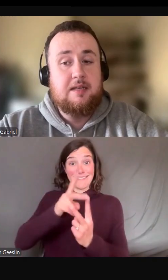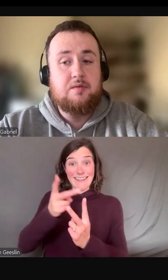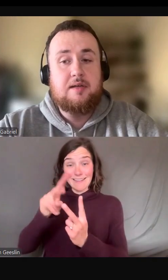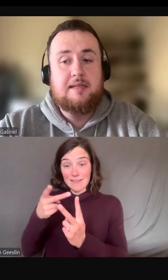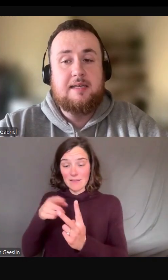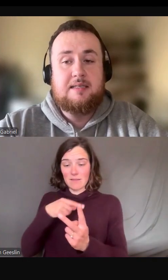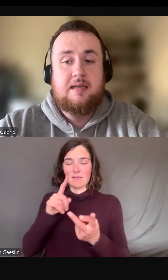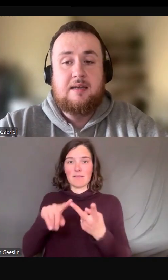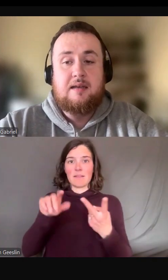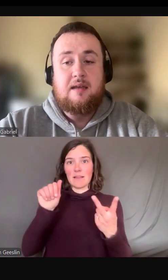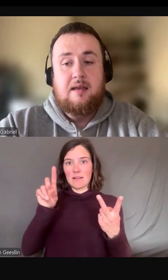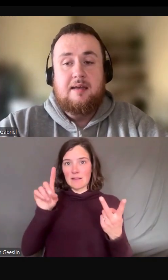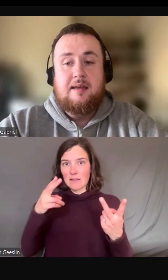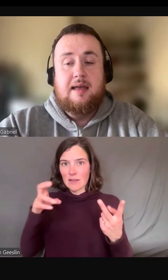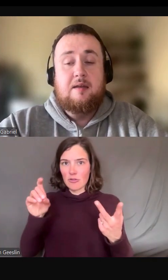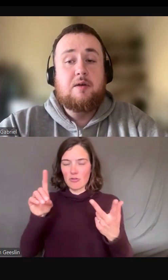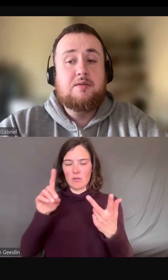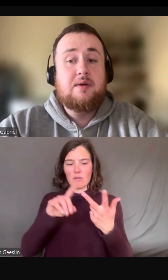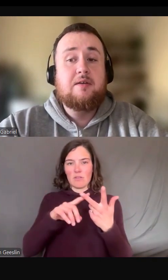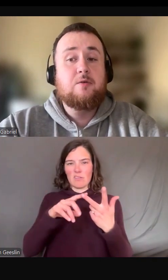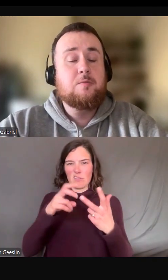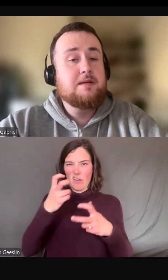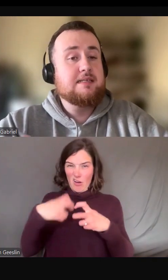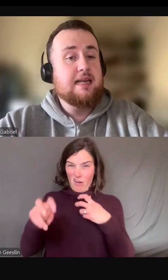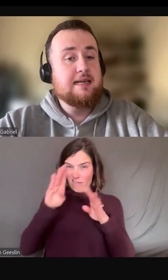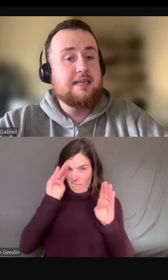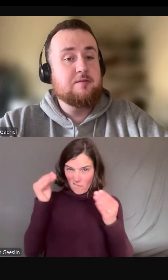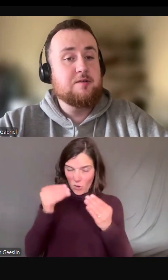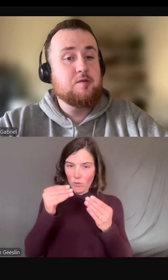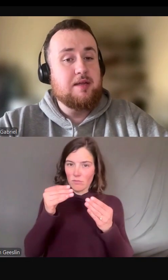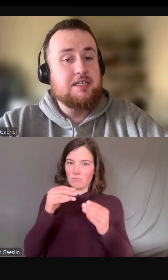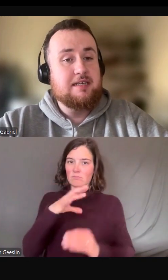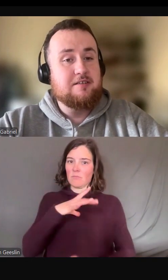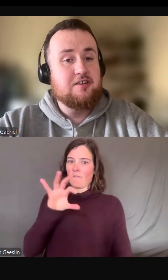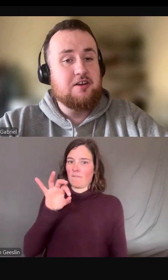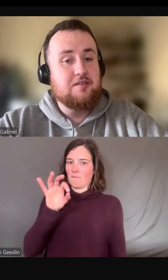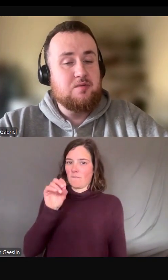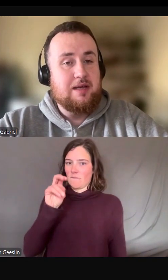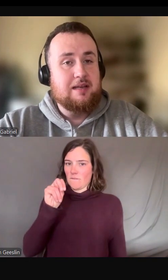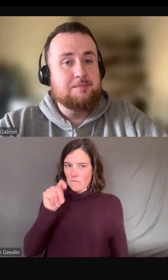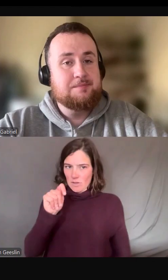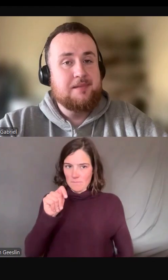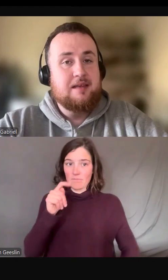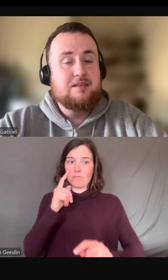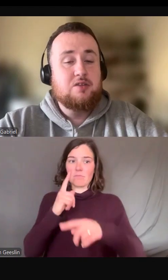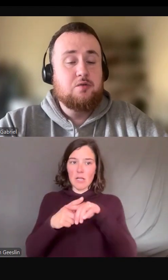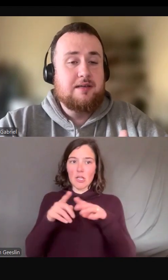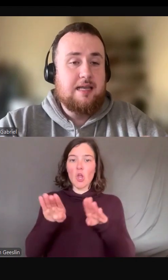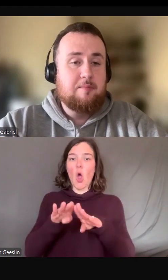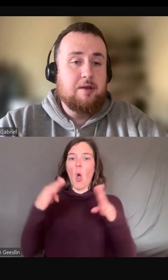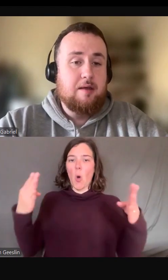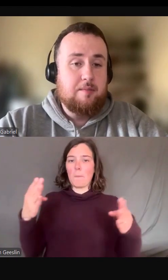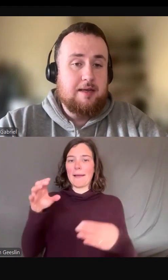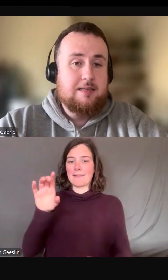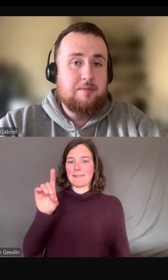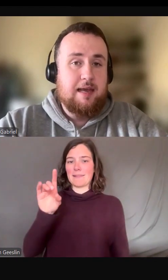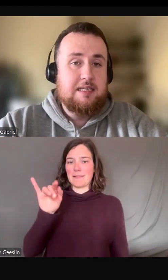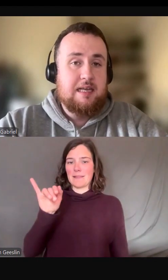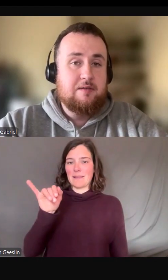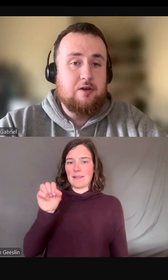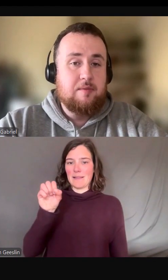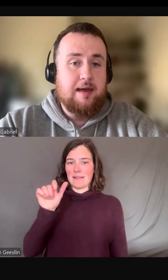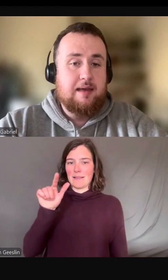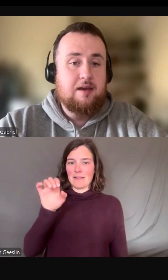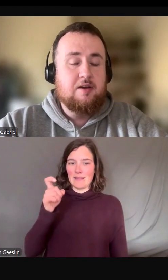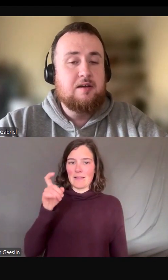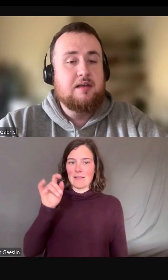focusing difficulties. And then we also have Open Dyslexic, which we mentioned earlier as well. So for example, I'm on this page, and if